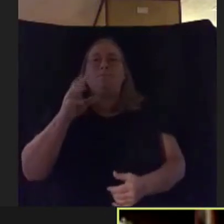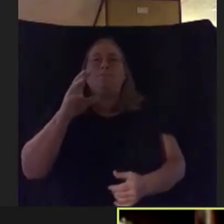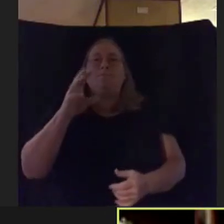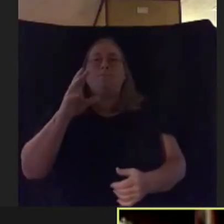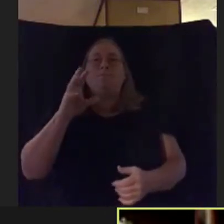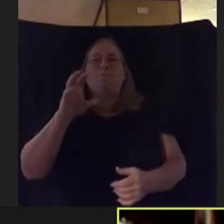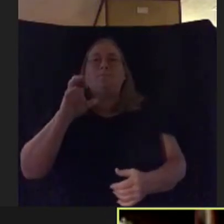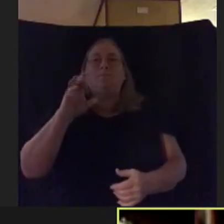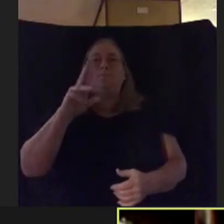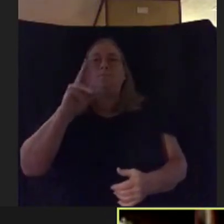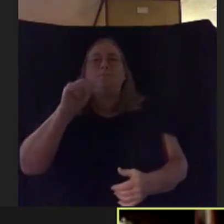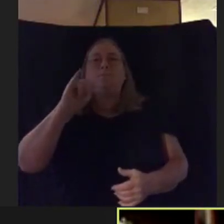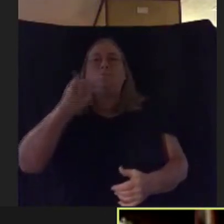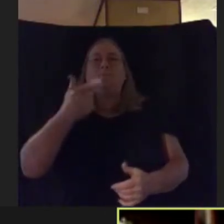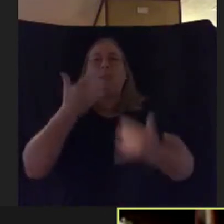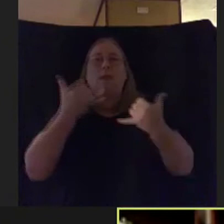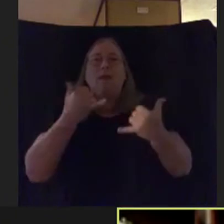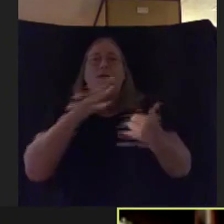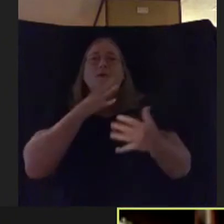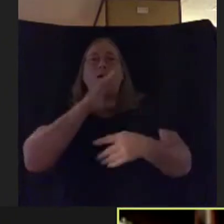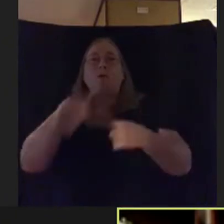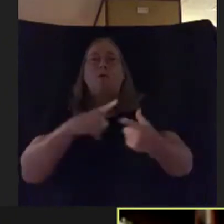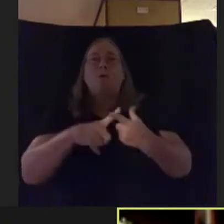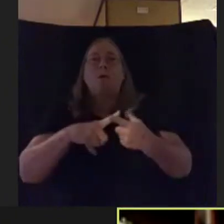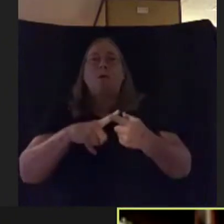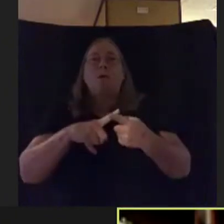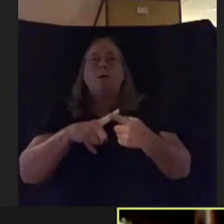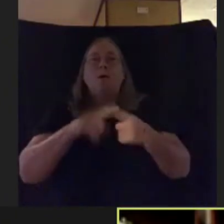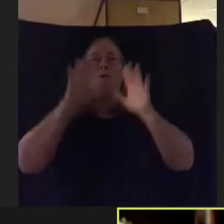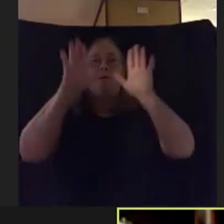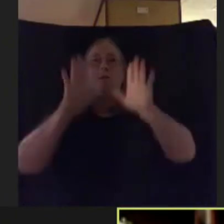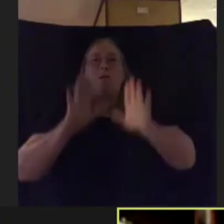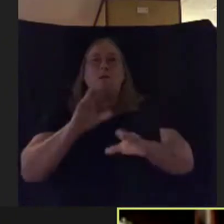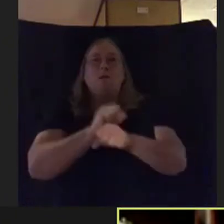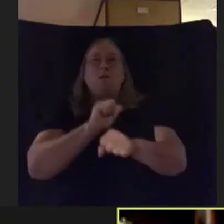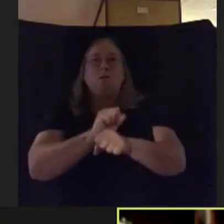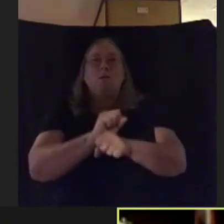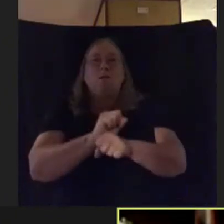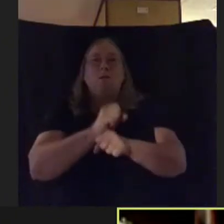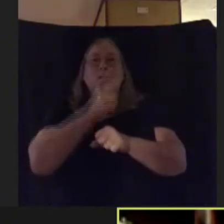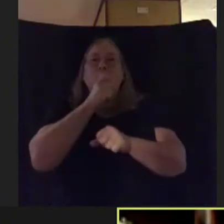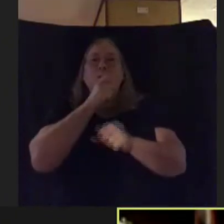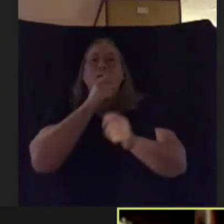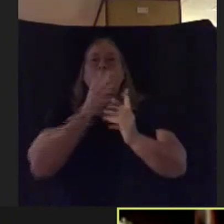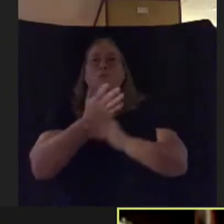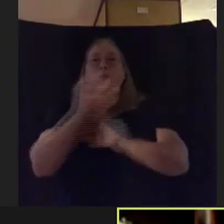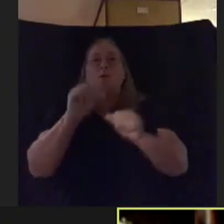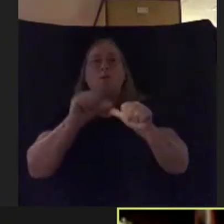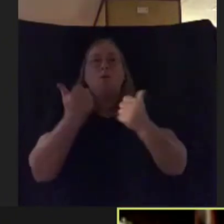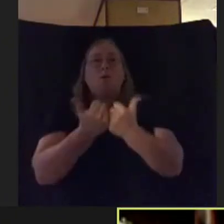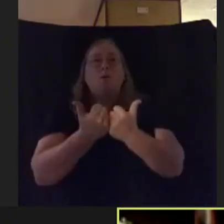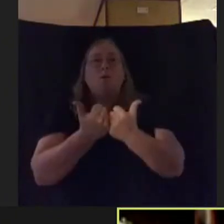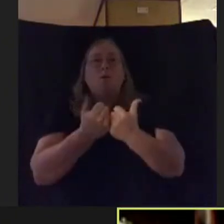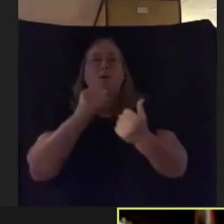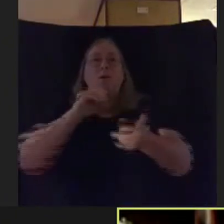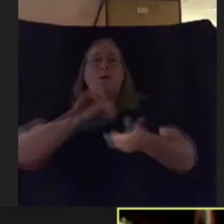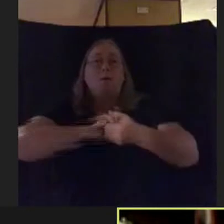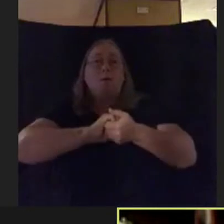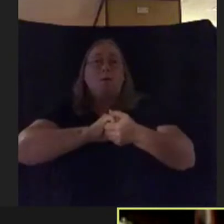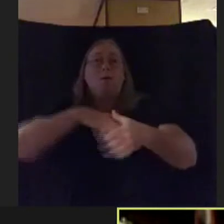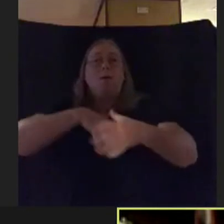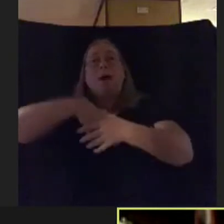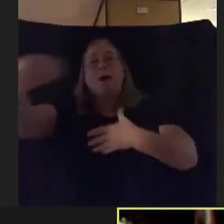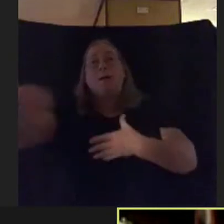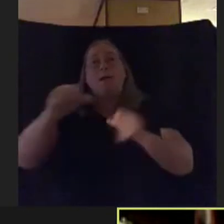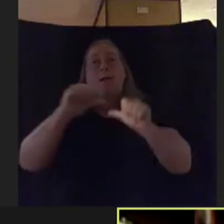the wonderful work that his team and other folks within the agency and our partners outside of the agency have been doing